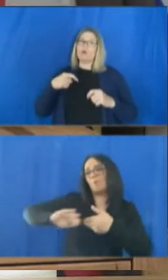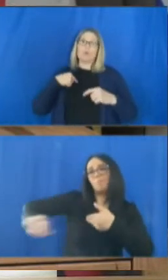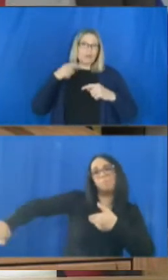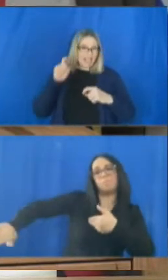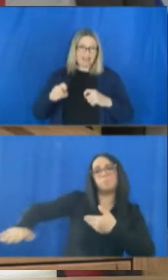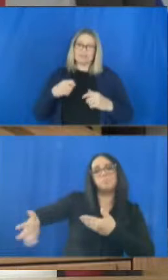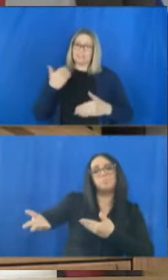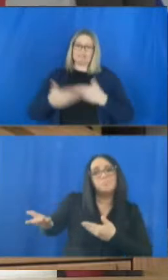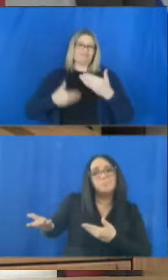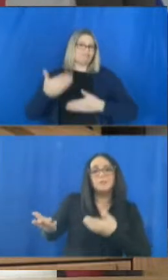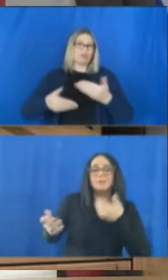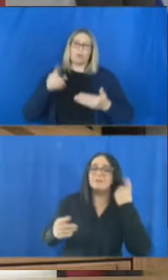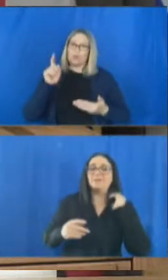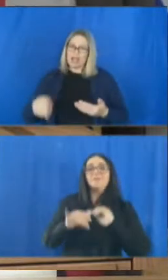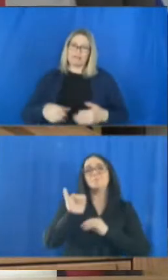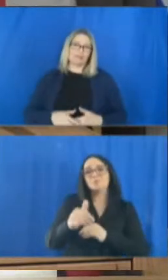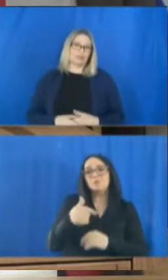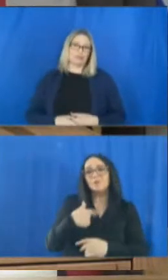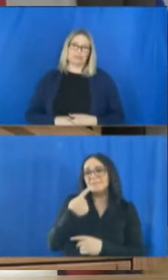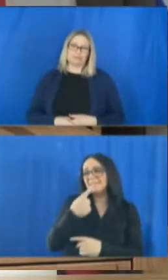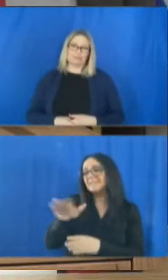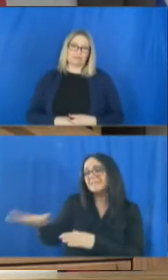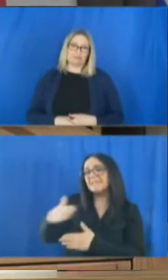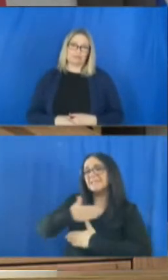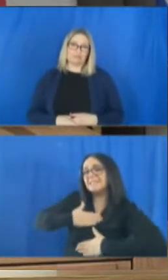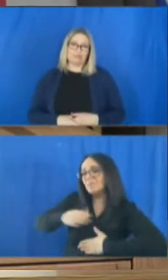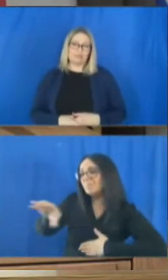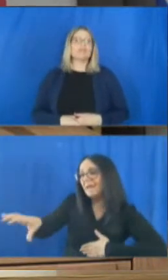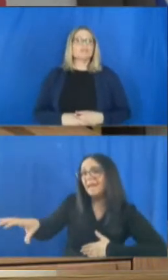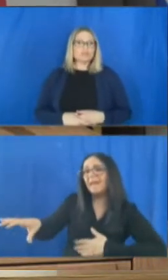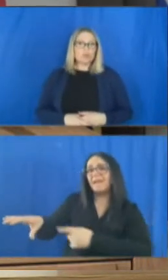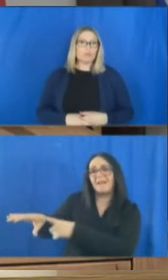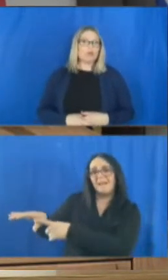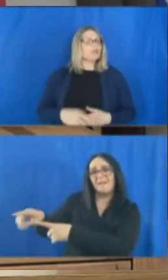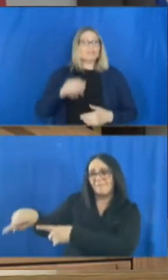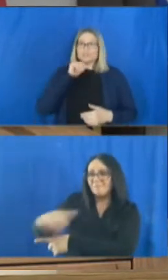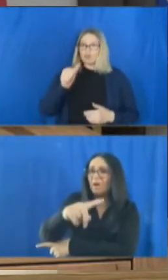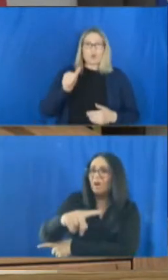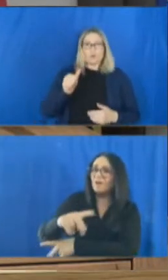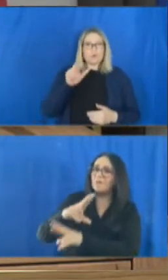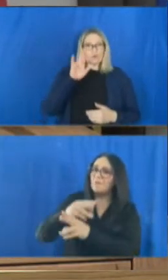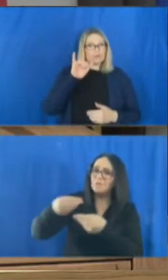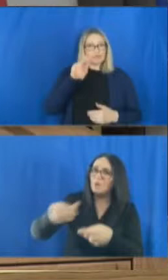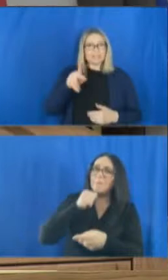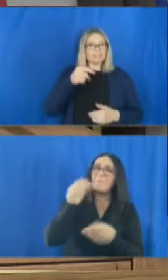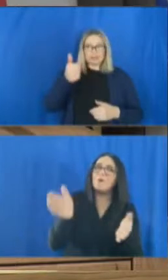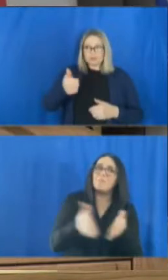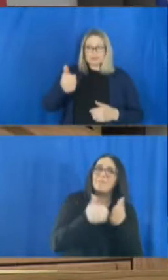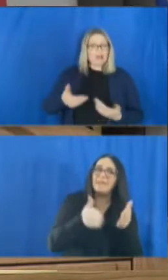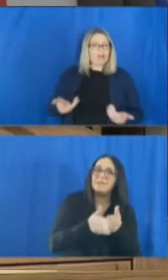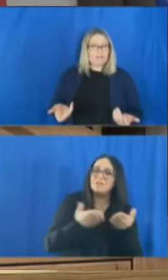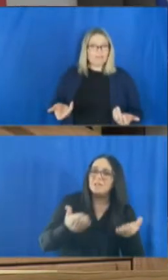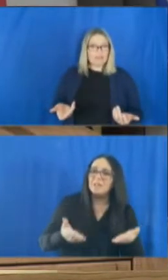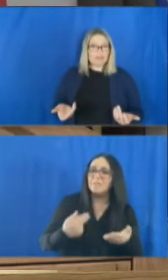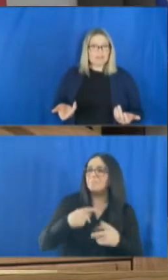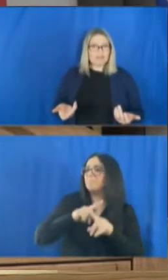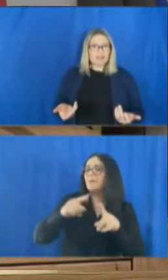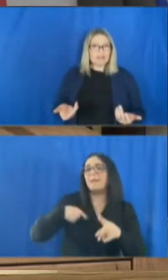again. Thank you. Jacques Poitras, CBC. Hi, Bruce. You can hear me? Yes, thank